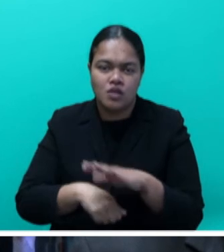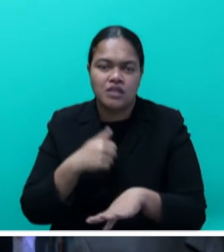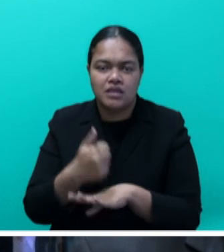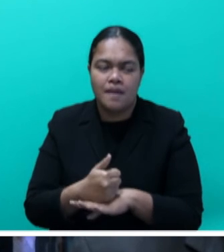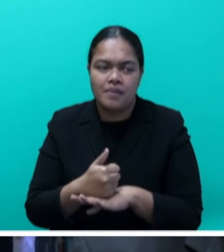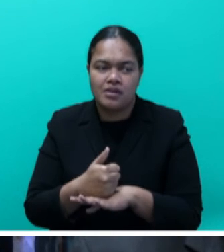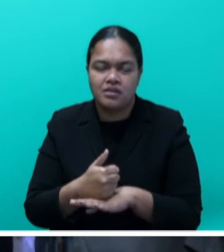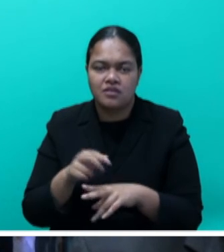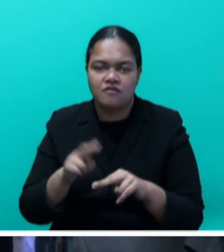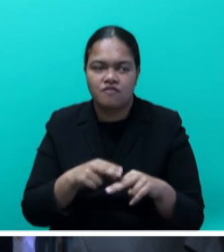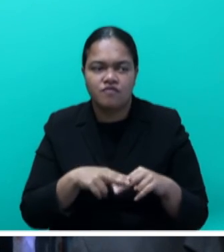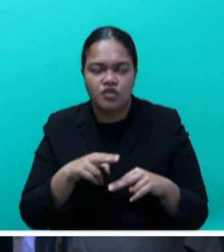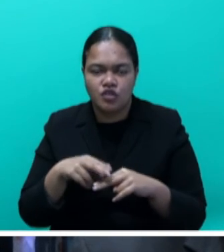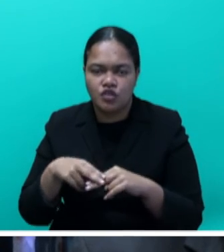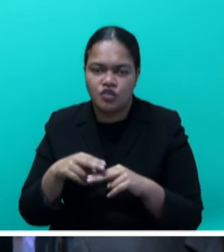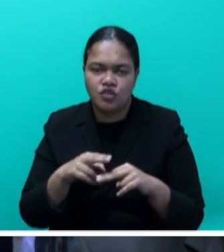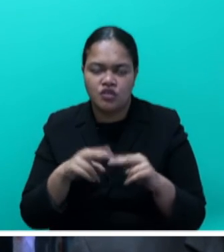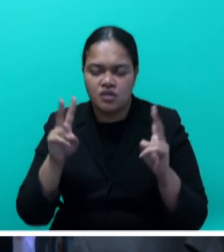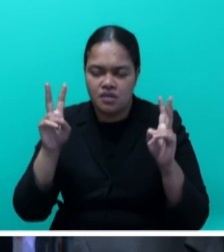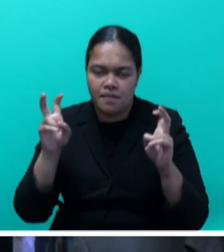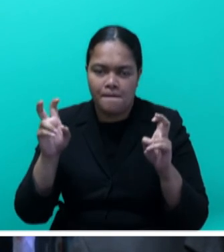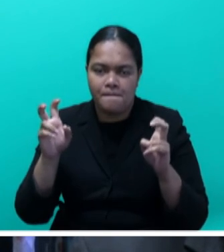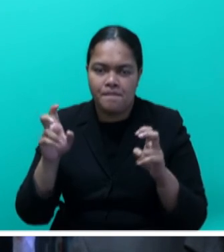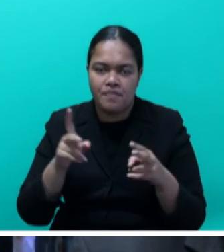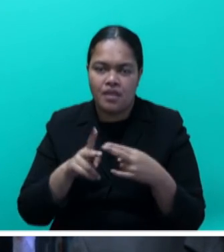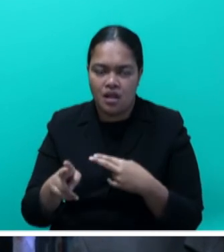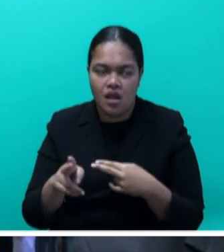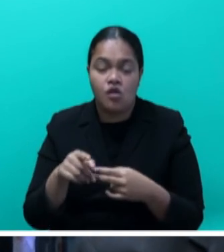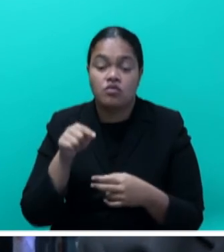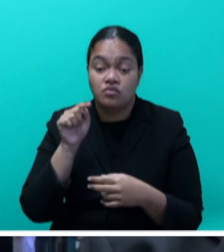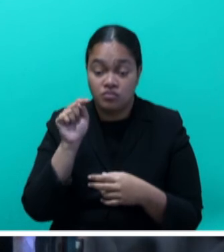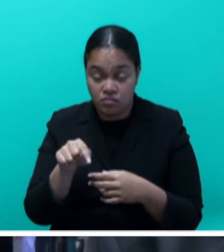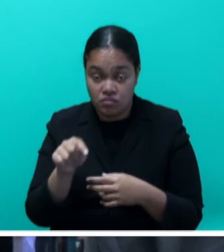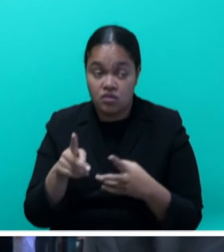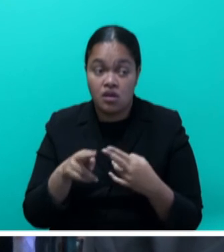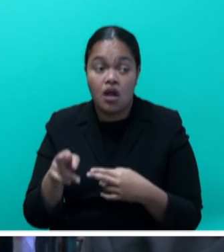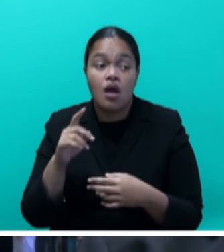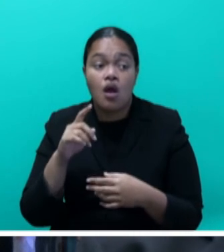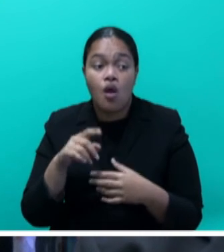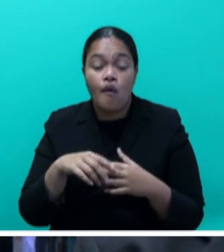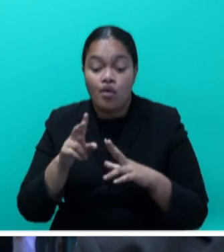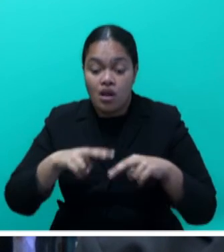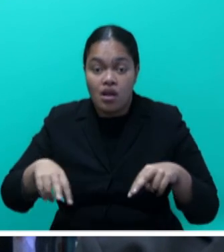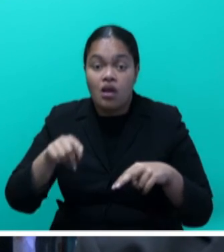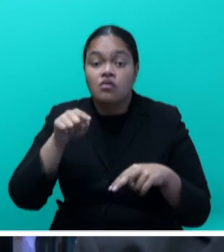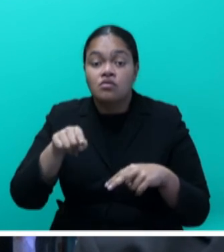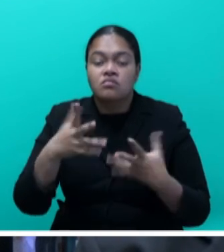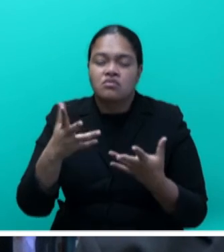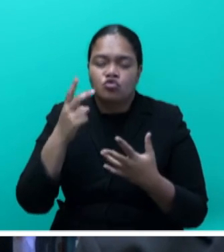temporary Fiji-themed lounge. This pop-up Fiji lounge will offer a taste of renowned Fijian